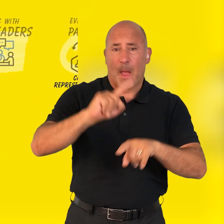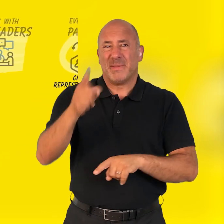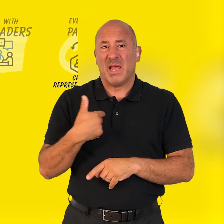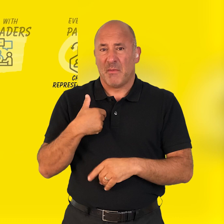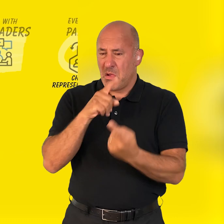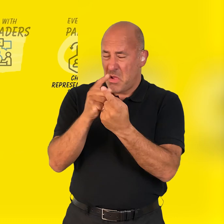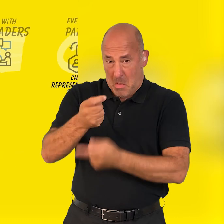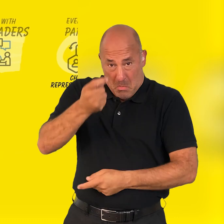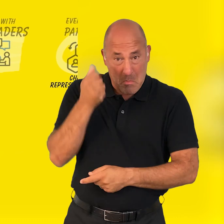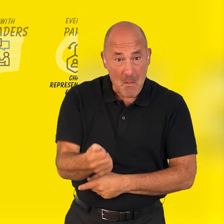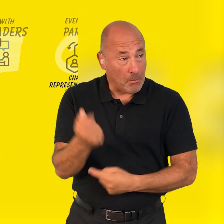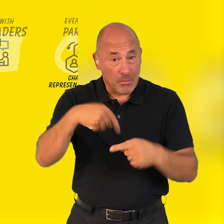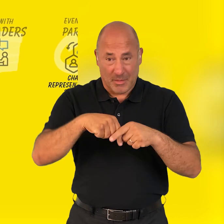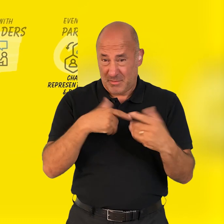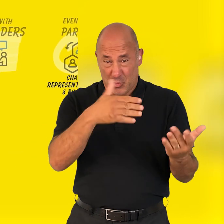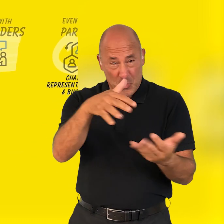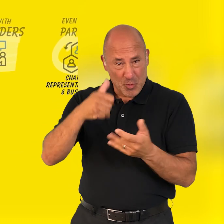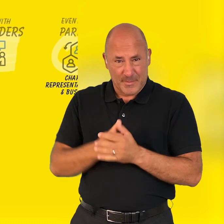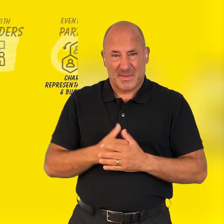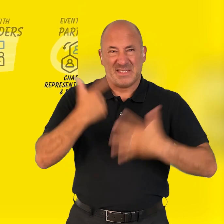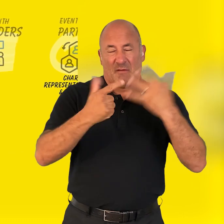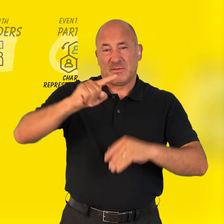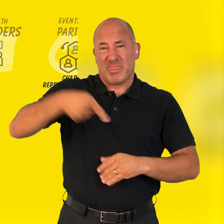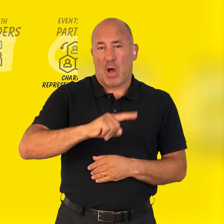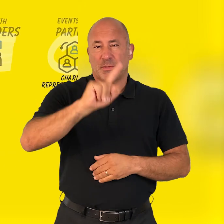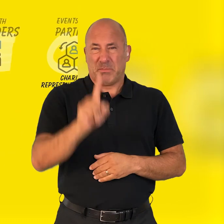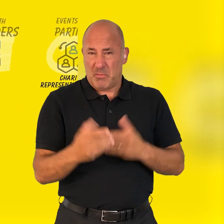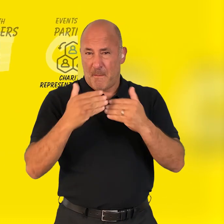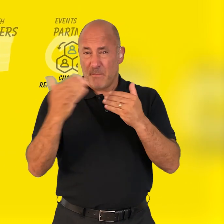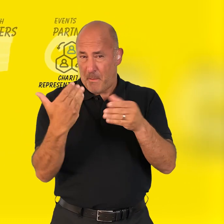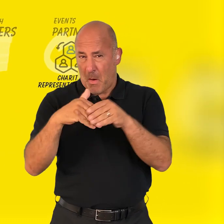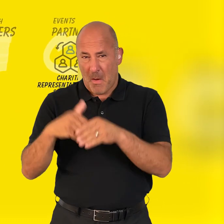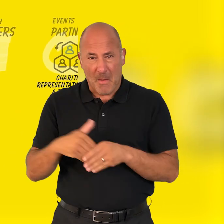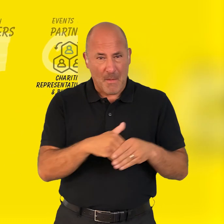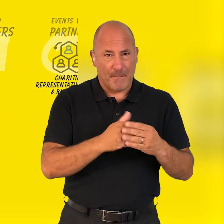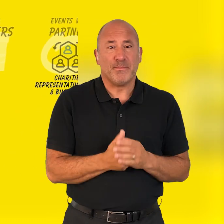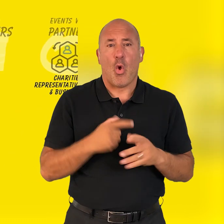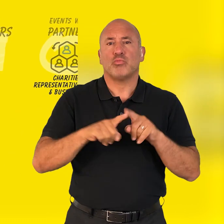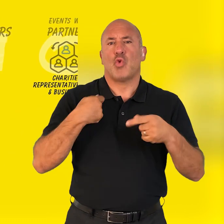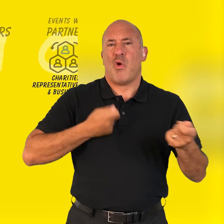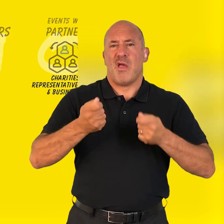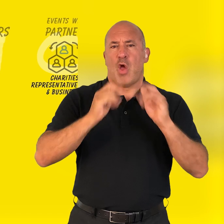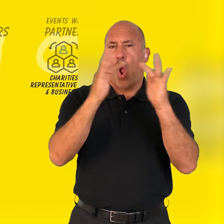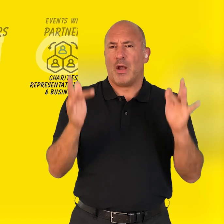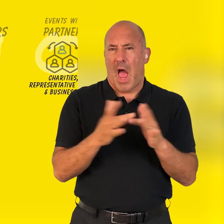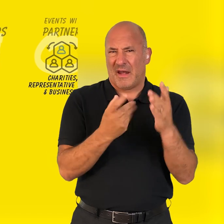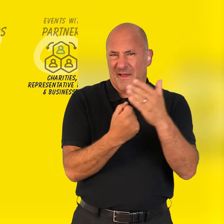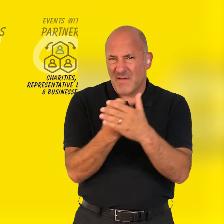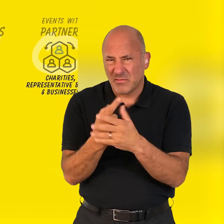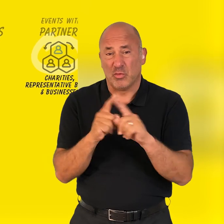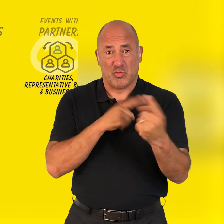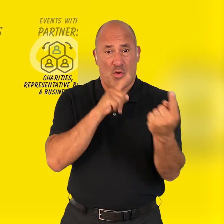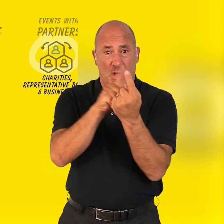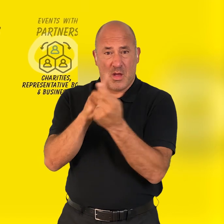who are seldom heard in consultations of this scale. More than 17,000 people participated in this conversation. We also ran deliberative